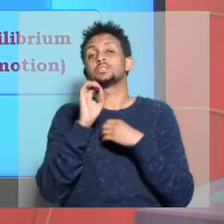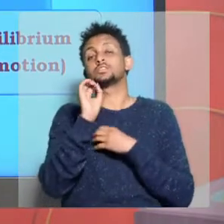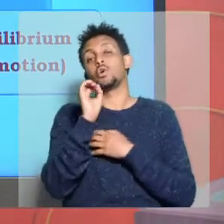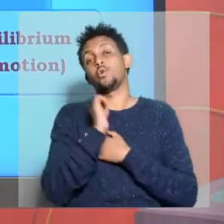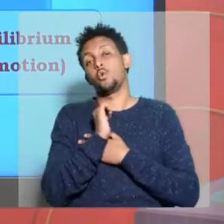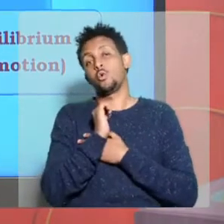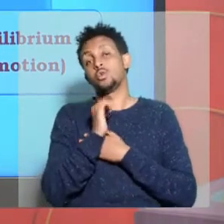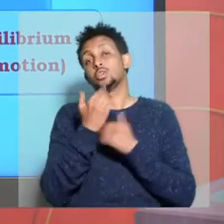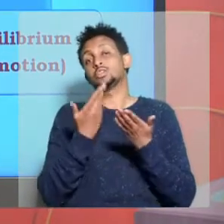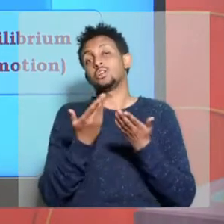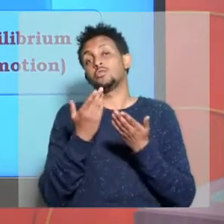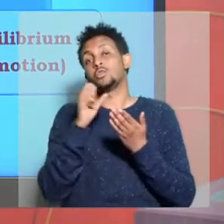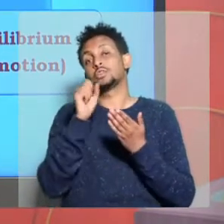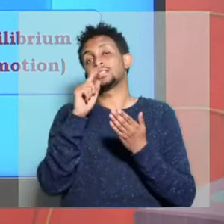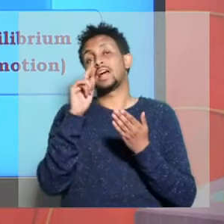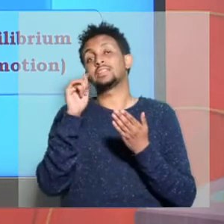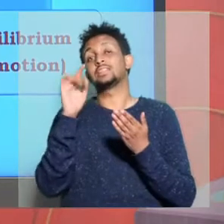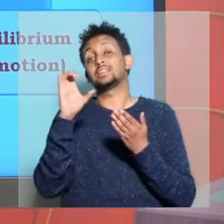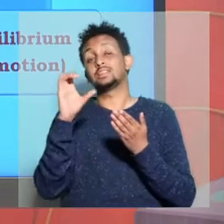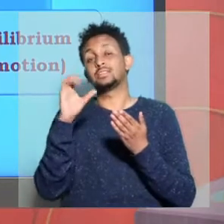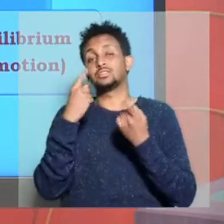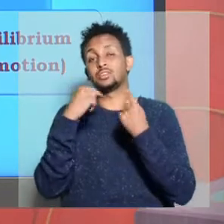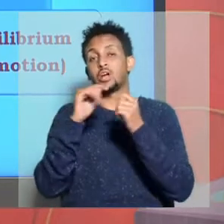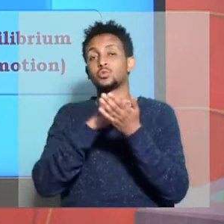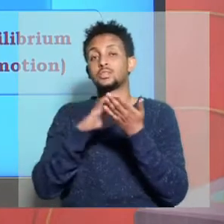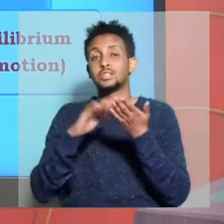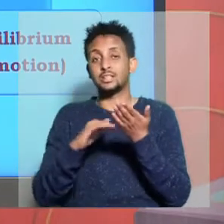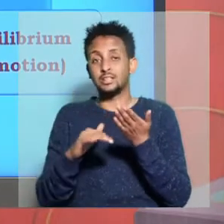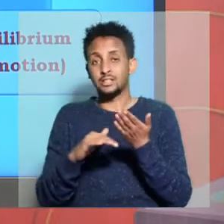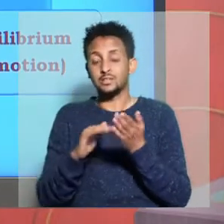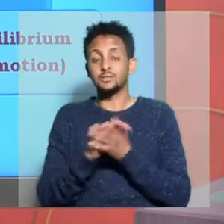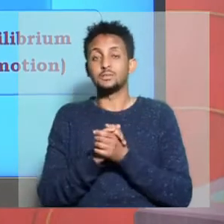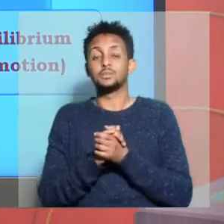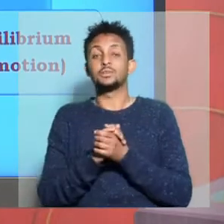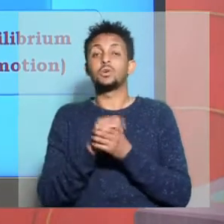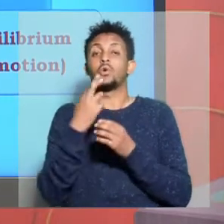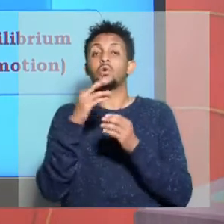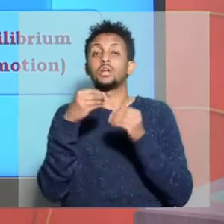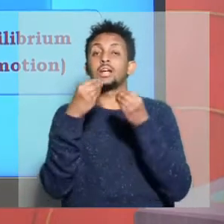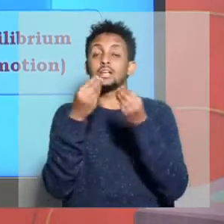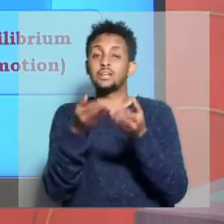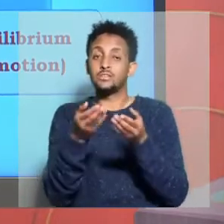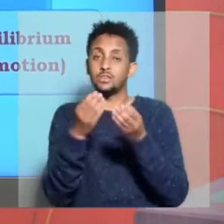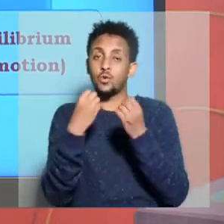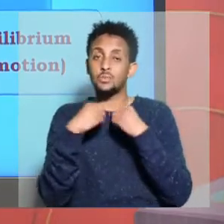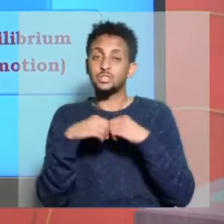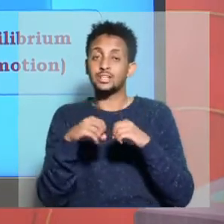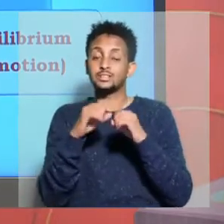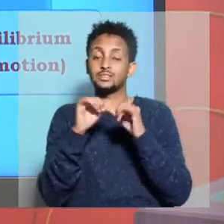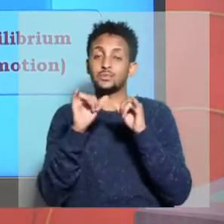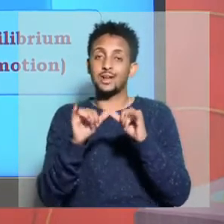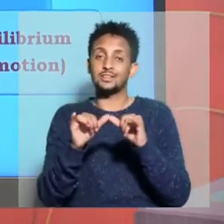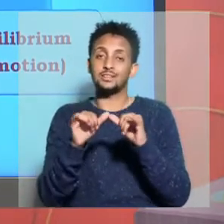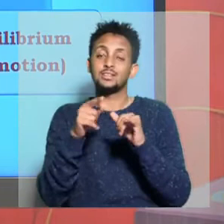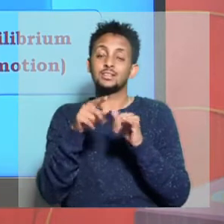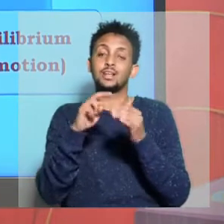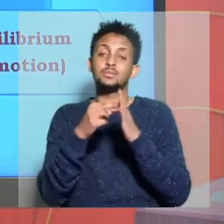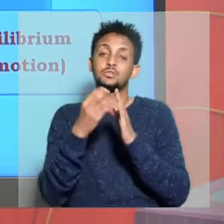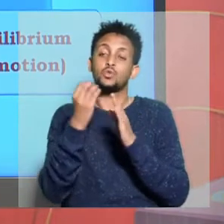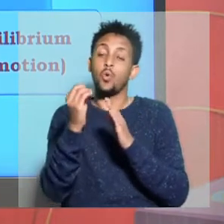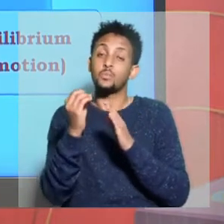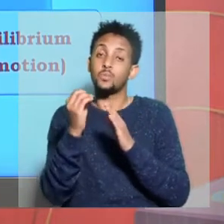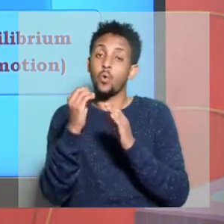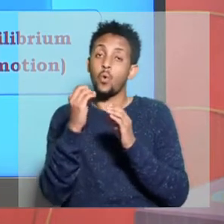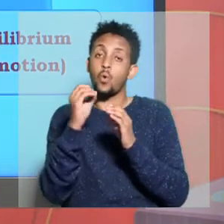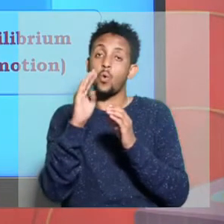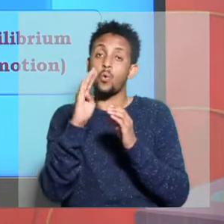0. Therefore, static equilibrium tries to study or emphasize on a given object at rest. That means the object has